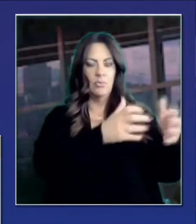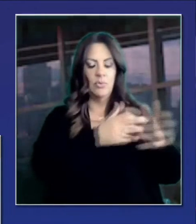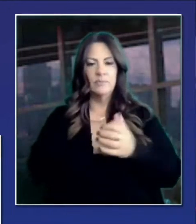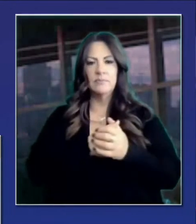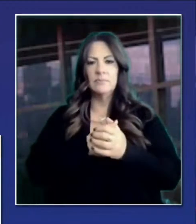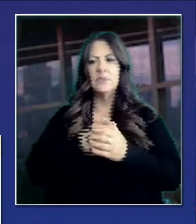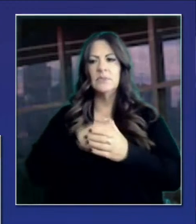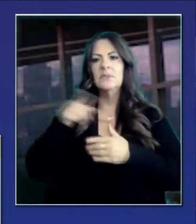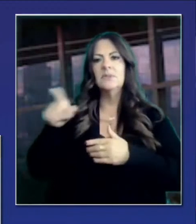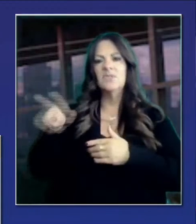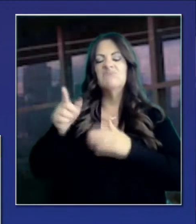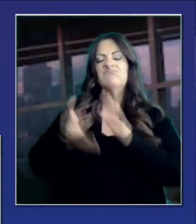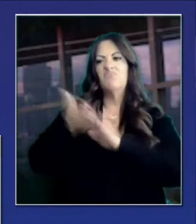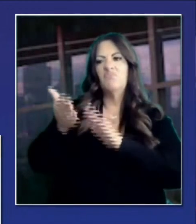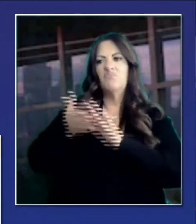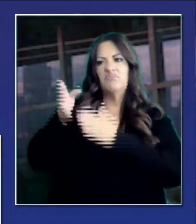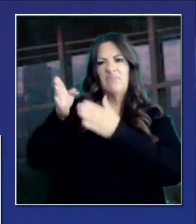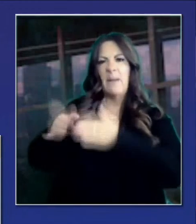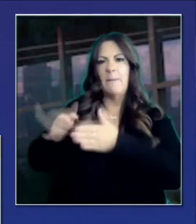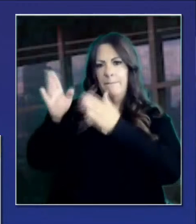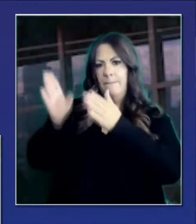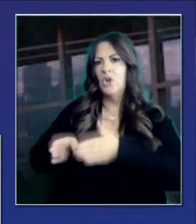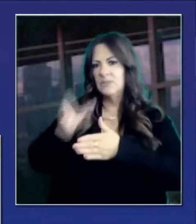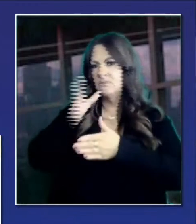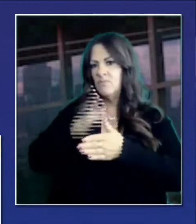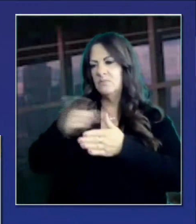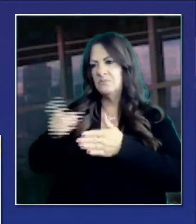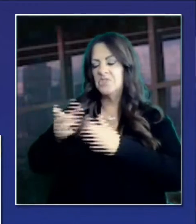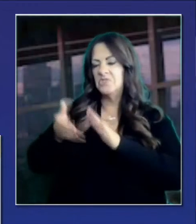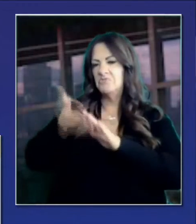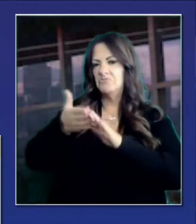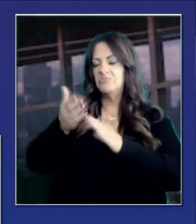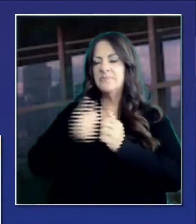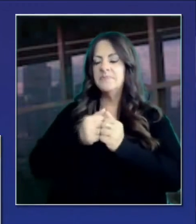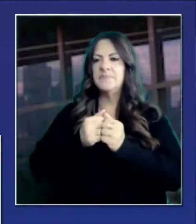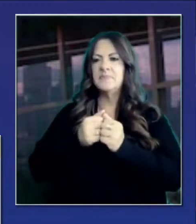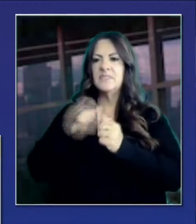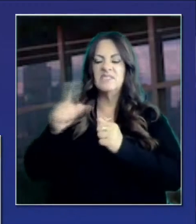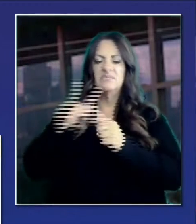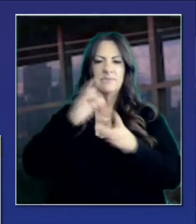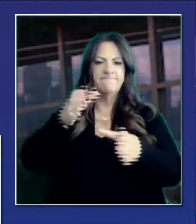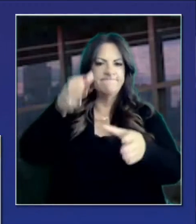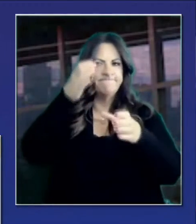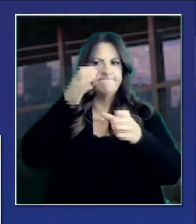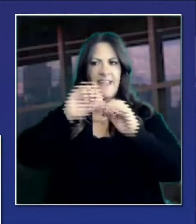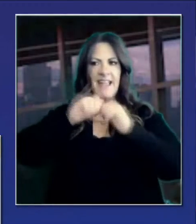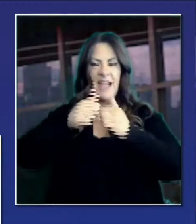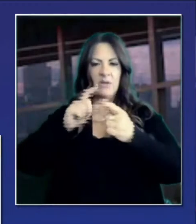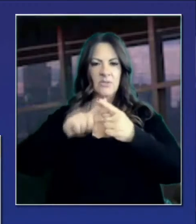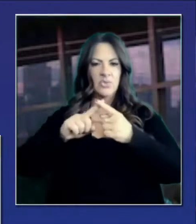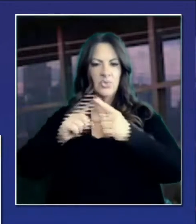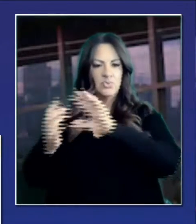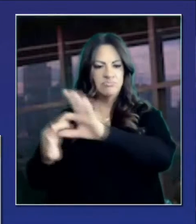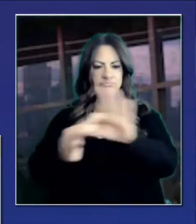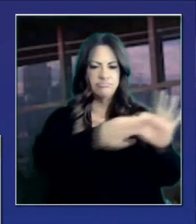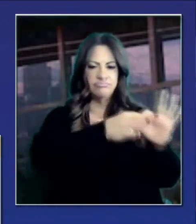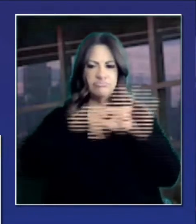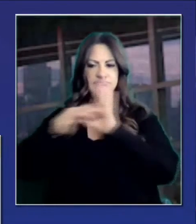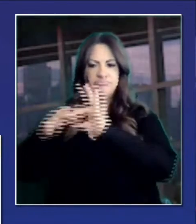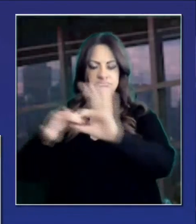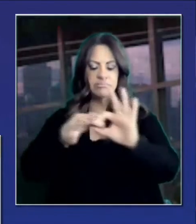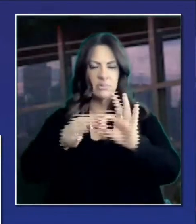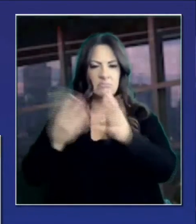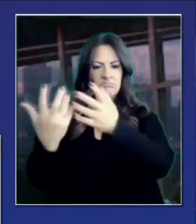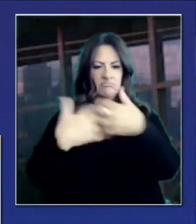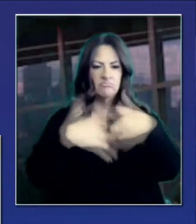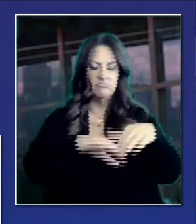vaccination czar, if you would. She doesn't want that as her title, but just trying to reinforce what her real role is, to drive